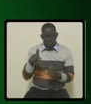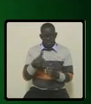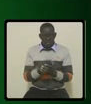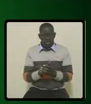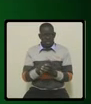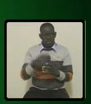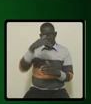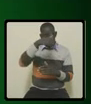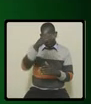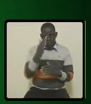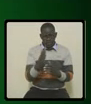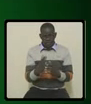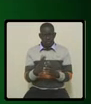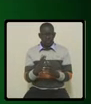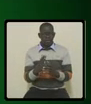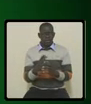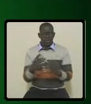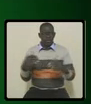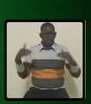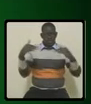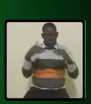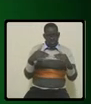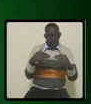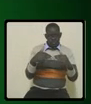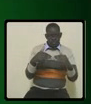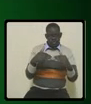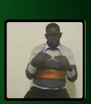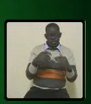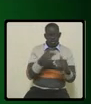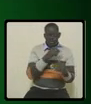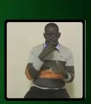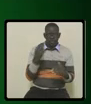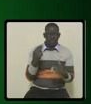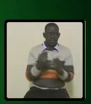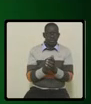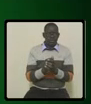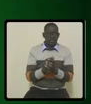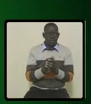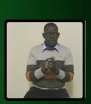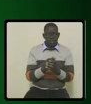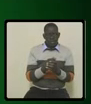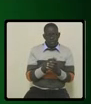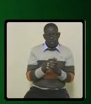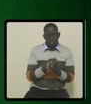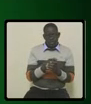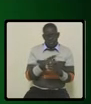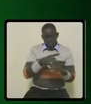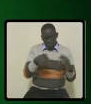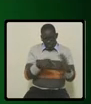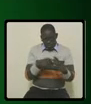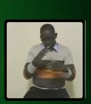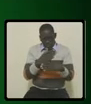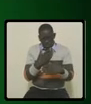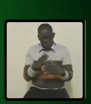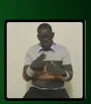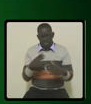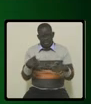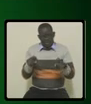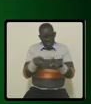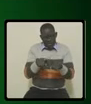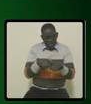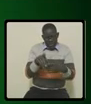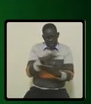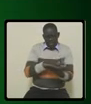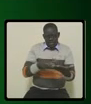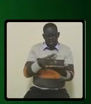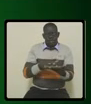And fold mountains that are formed along collision boundaries are called intertectonic fold mountains because they lie in